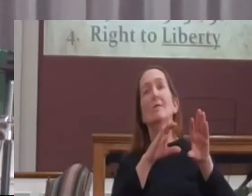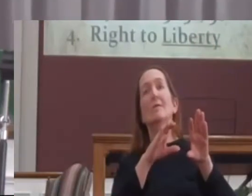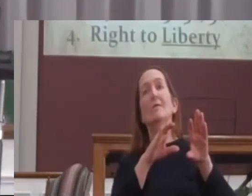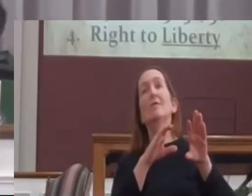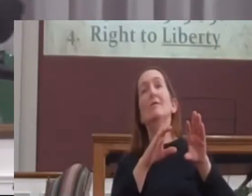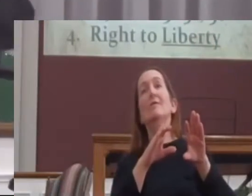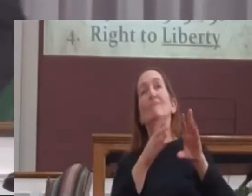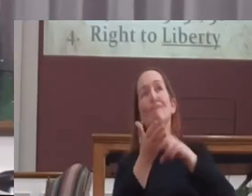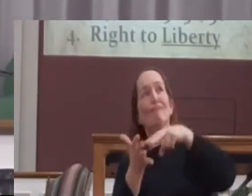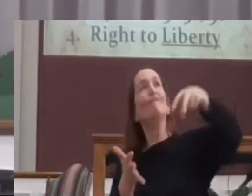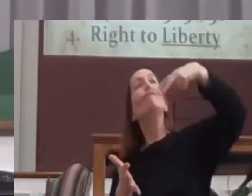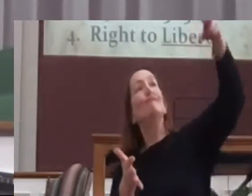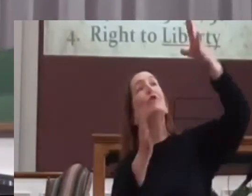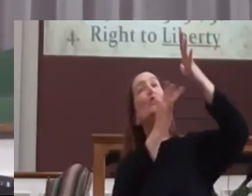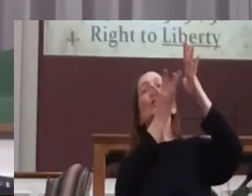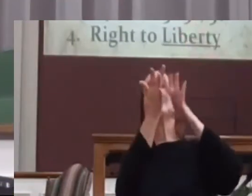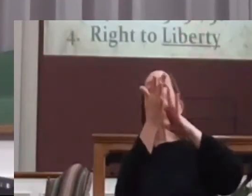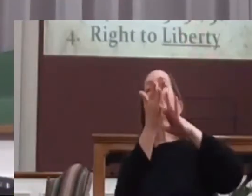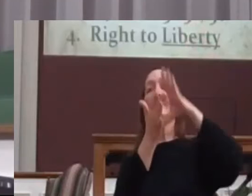that tomb